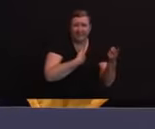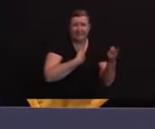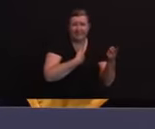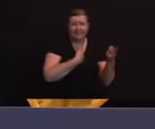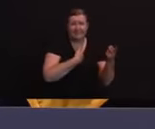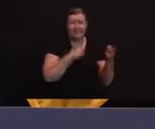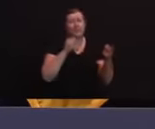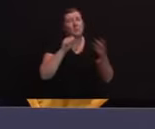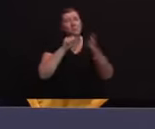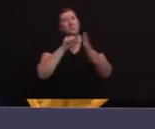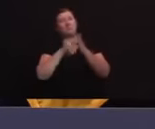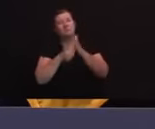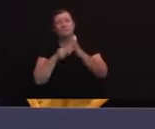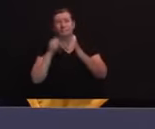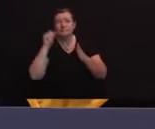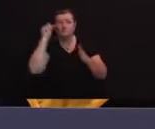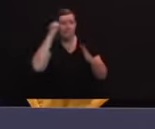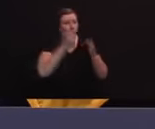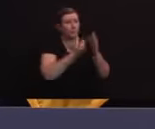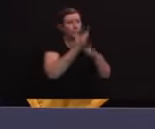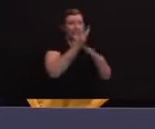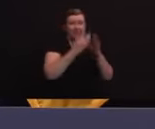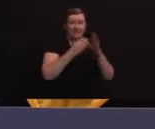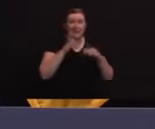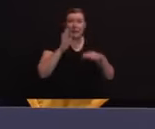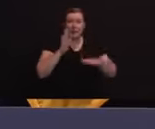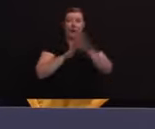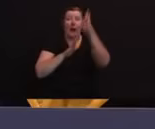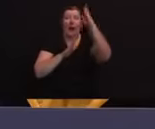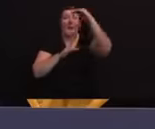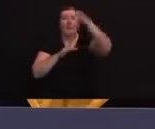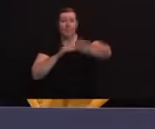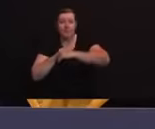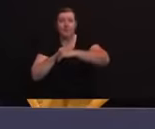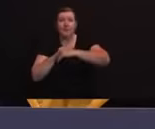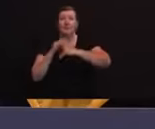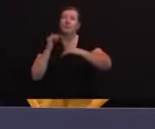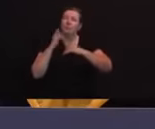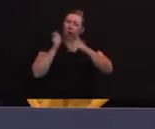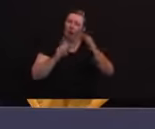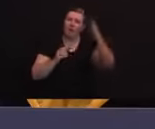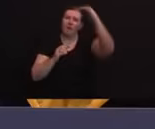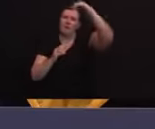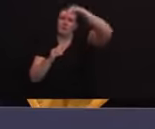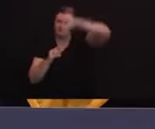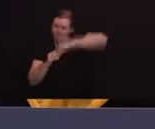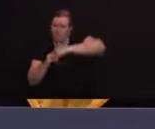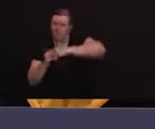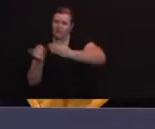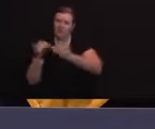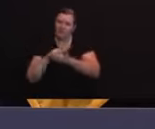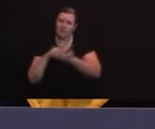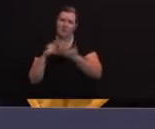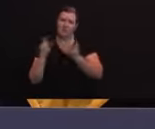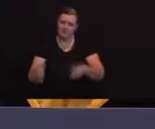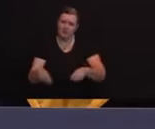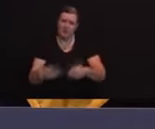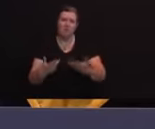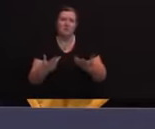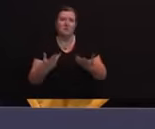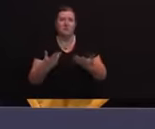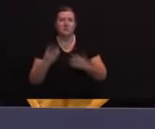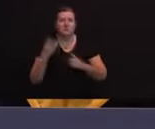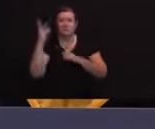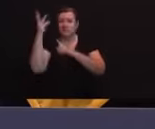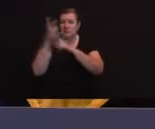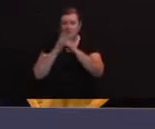it, folks. We did it, but we have to do it again. And Judy said, and I'm with her, we're talking about 6 months here, not 6 years, not six